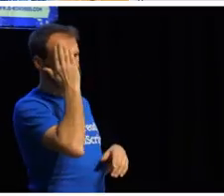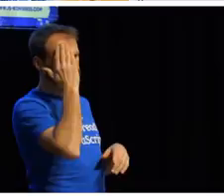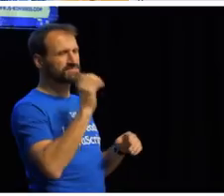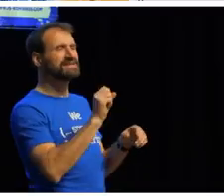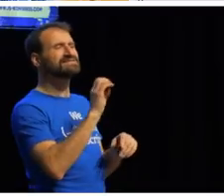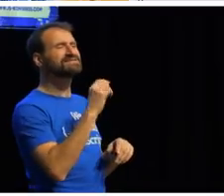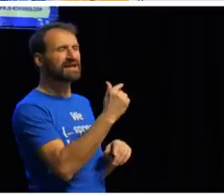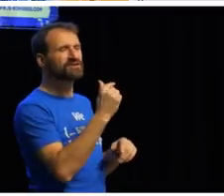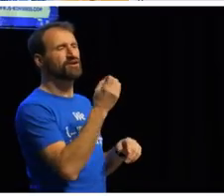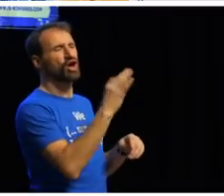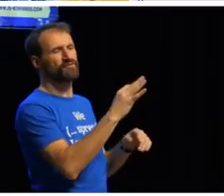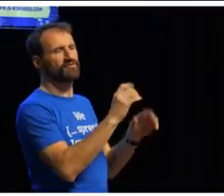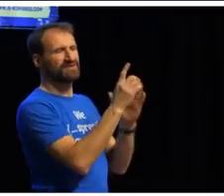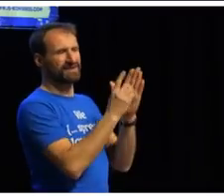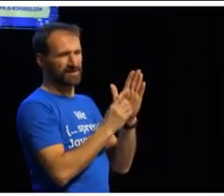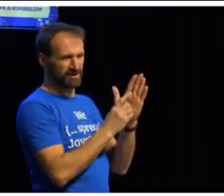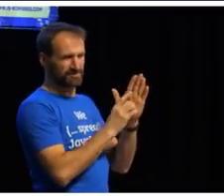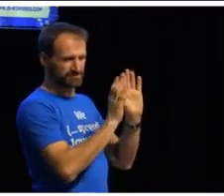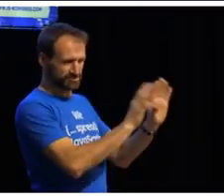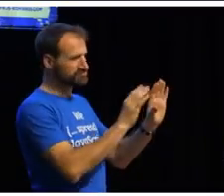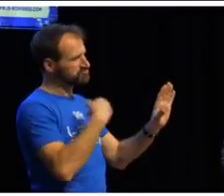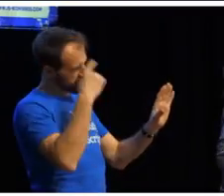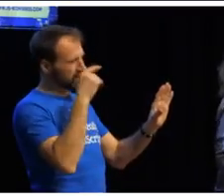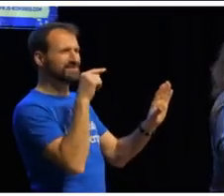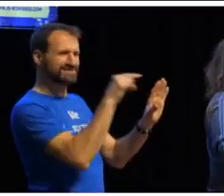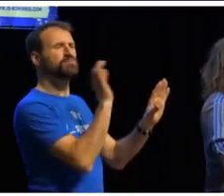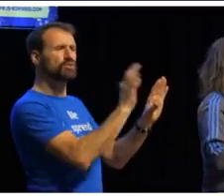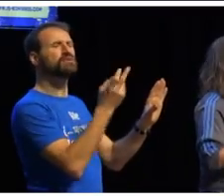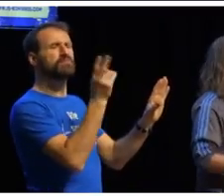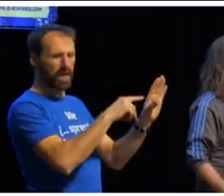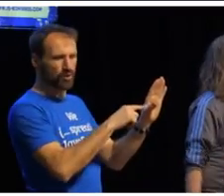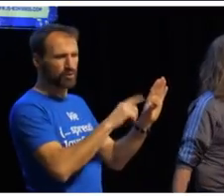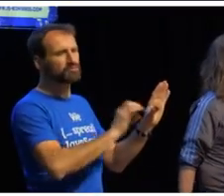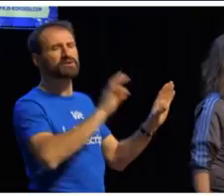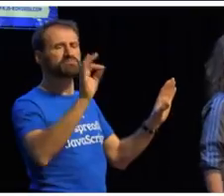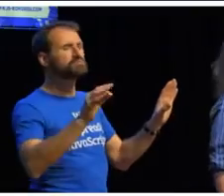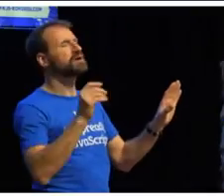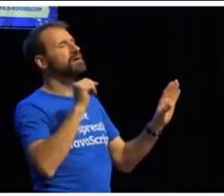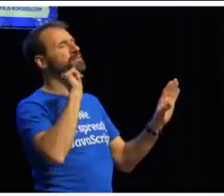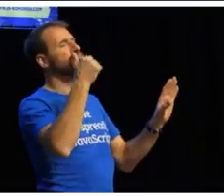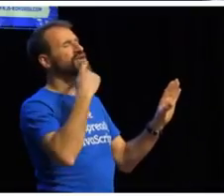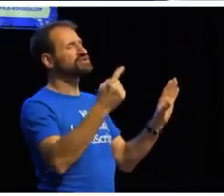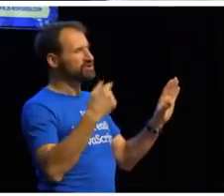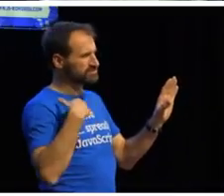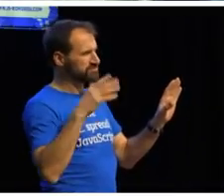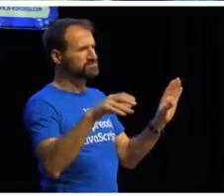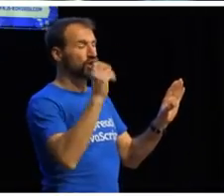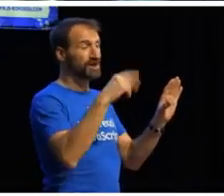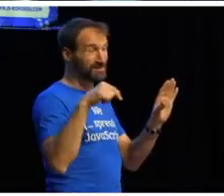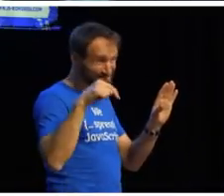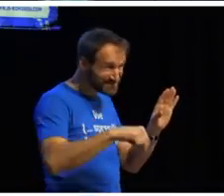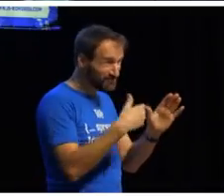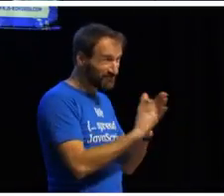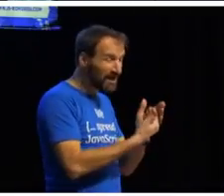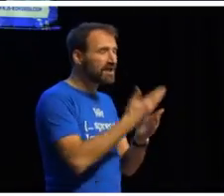set of data where I know, okay, this point is supposed to be blue, make the right prediction. I split it in half in this case. Typically, you